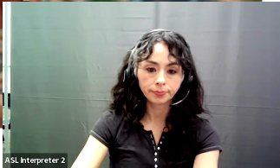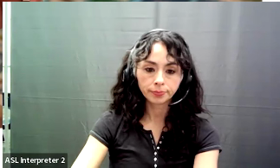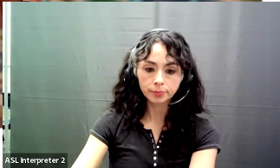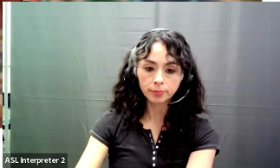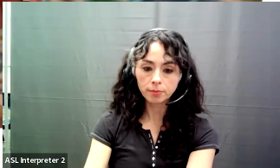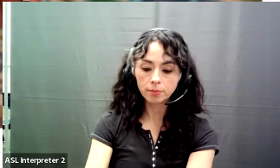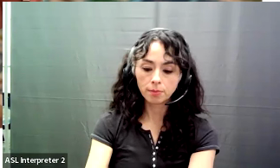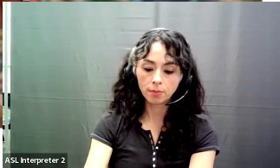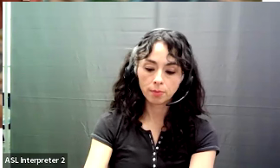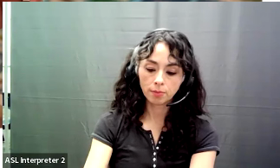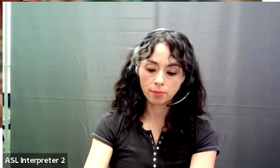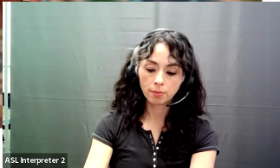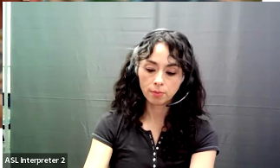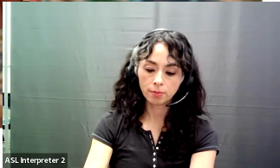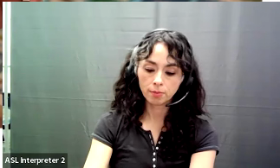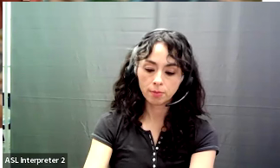and we hope